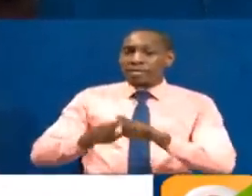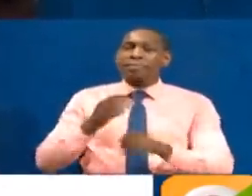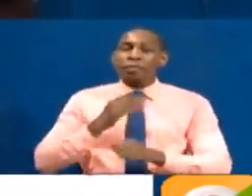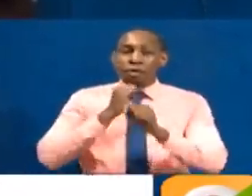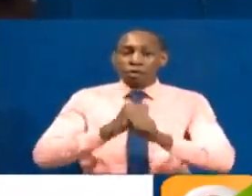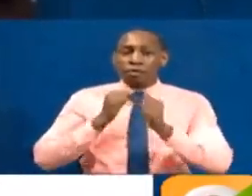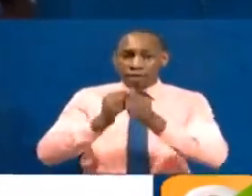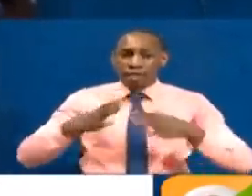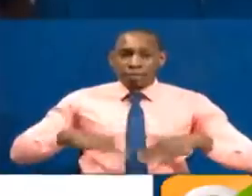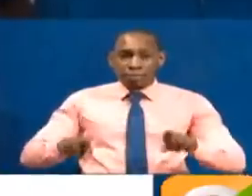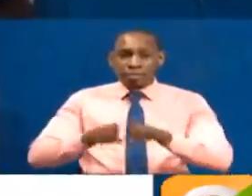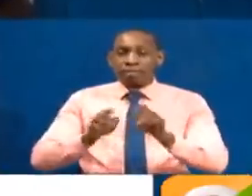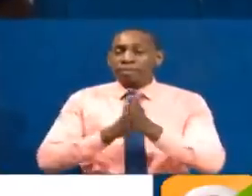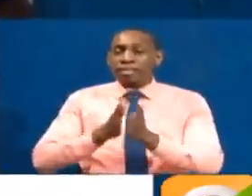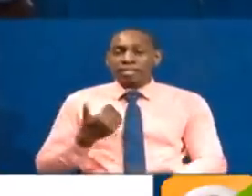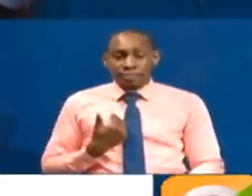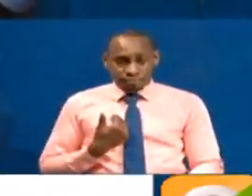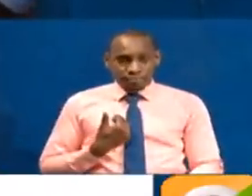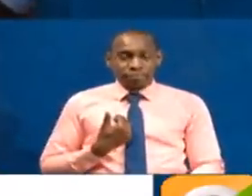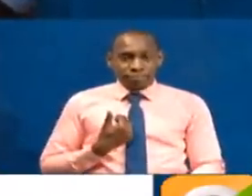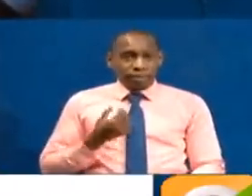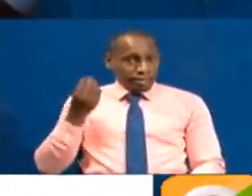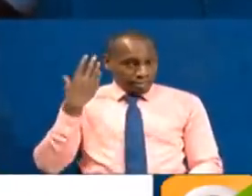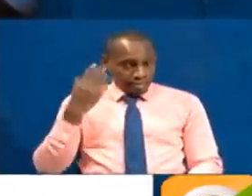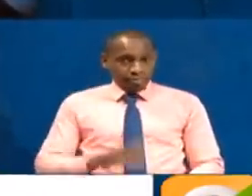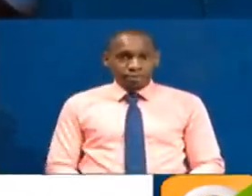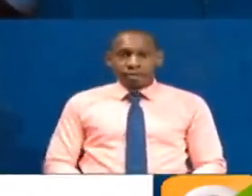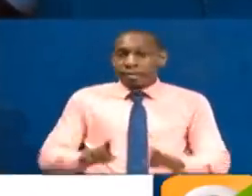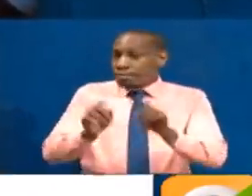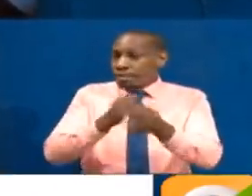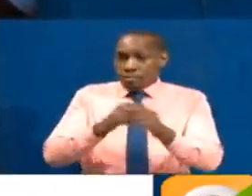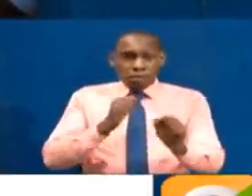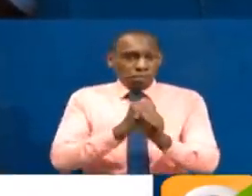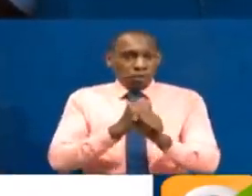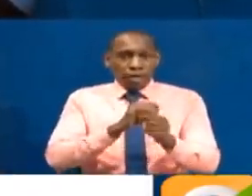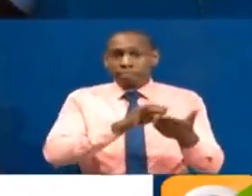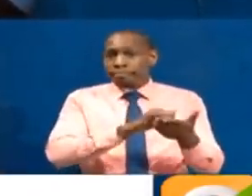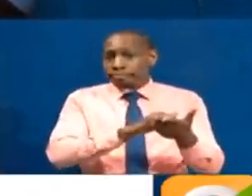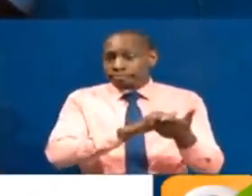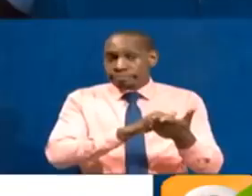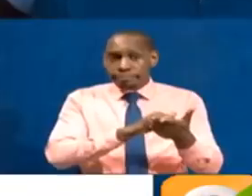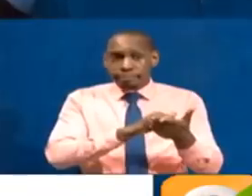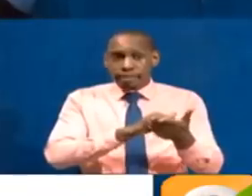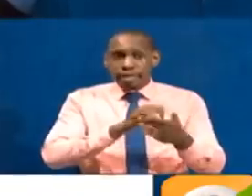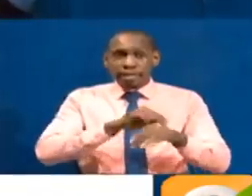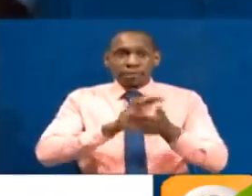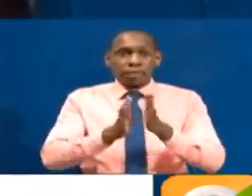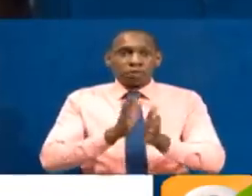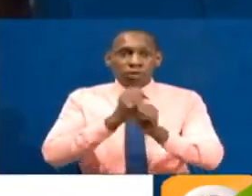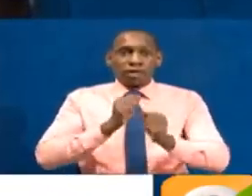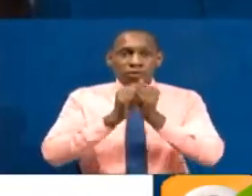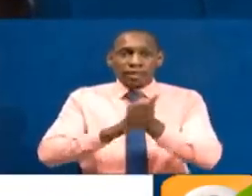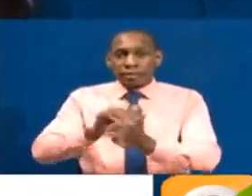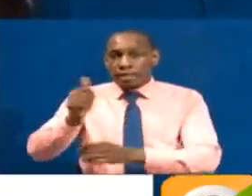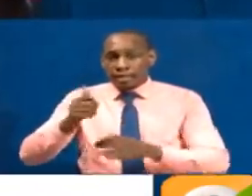want to work with people who have that interest. Yeah? And you cannot do that without working together